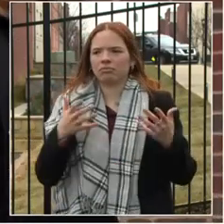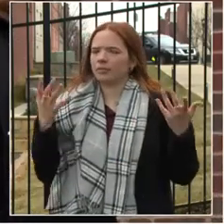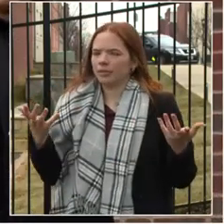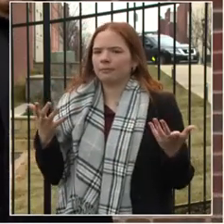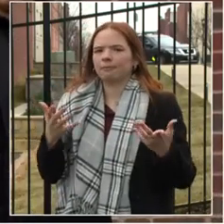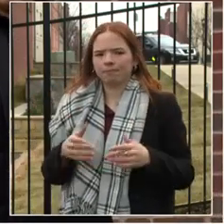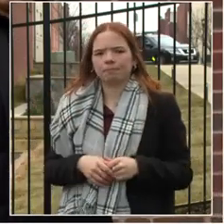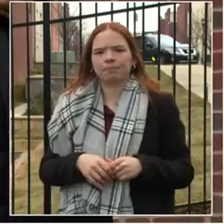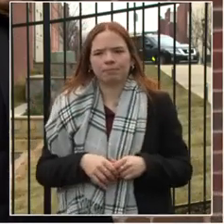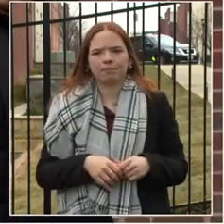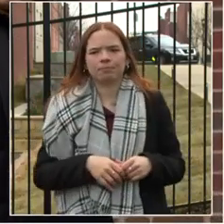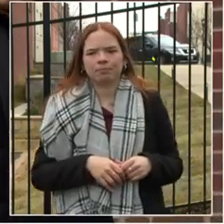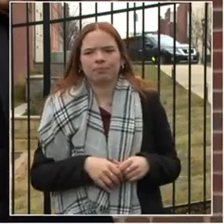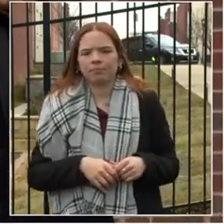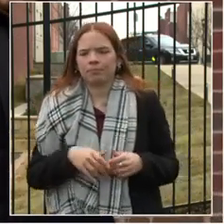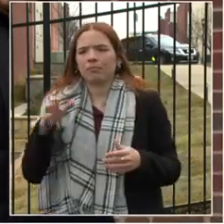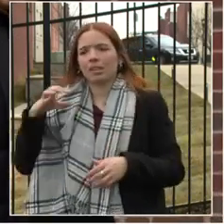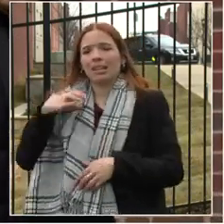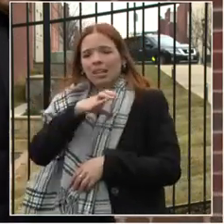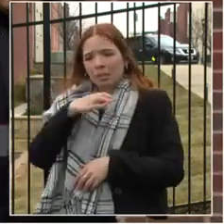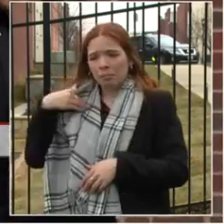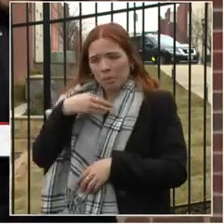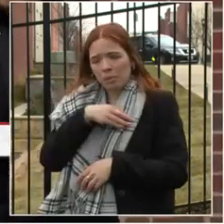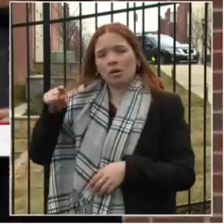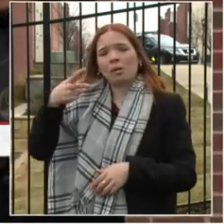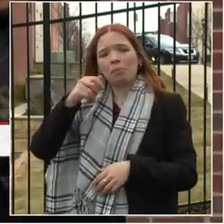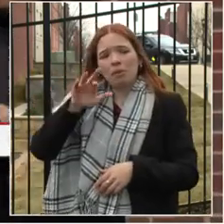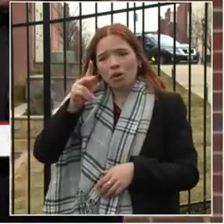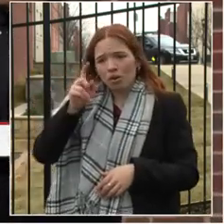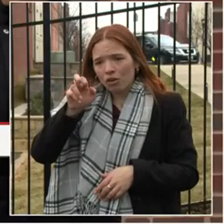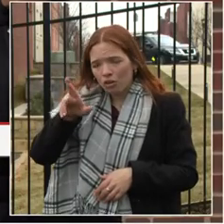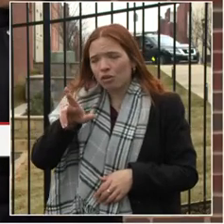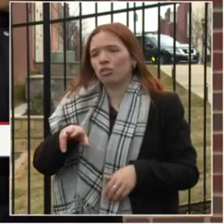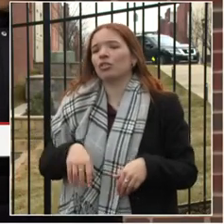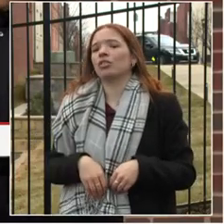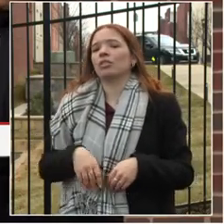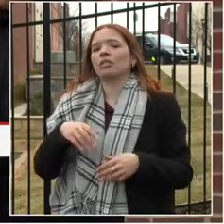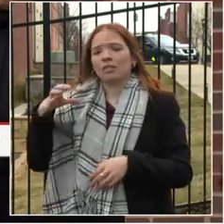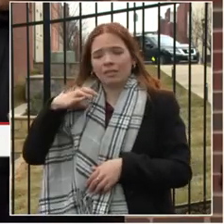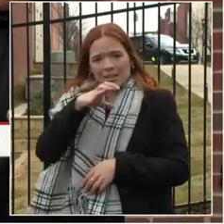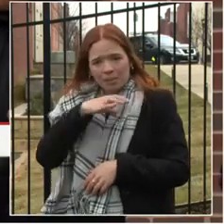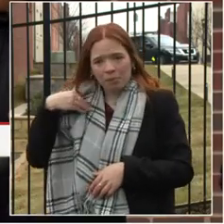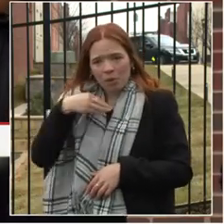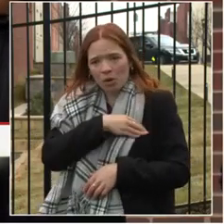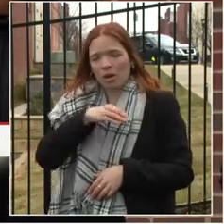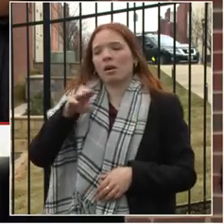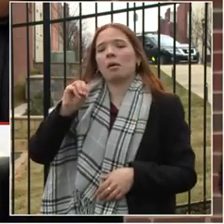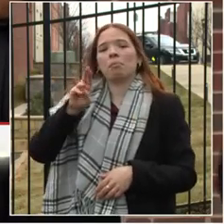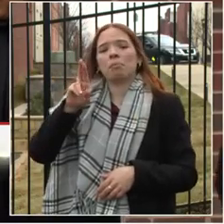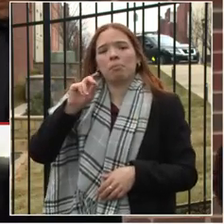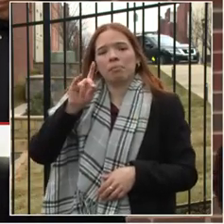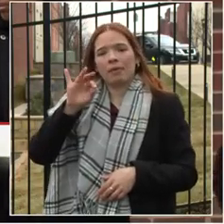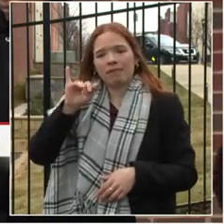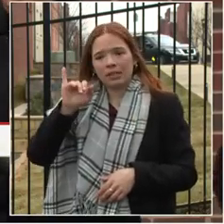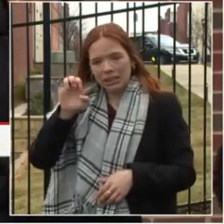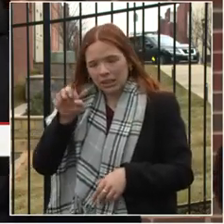and Councilman Parker and Councilman McDuffie, as well